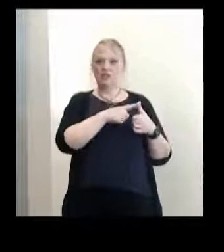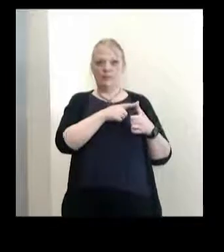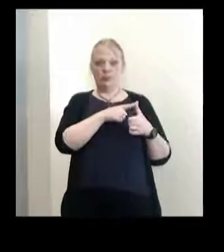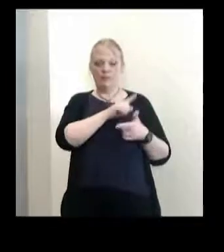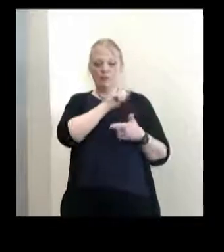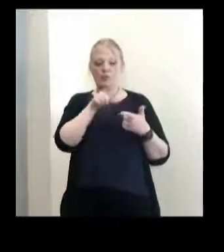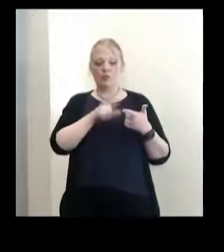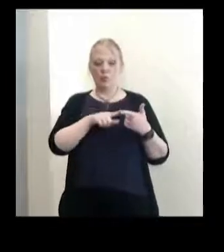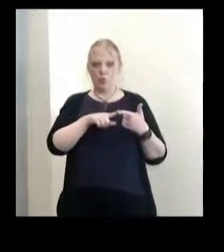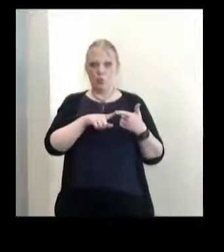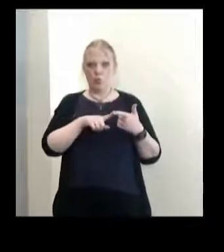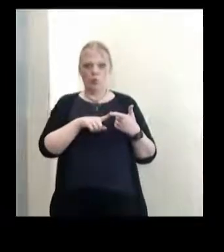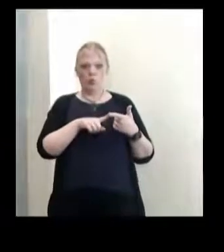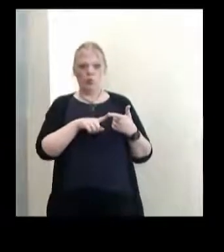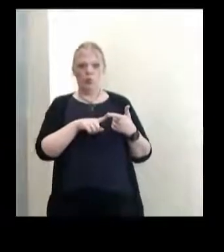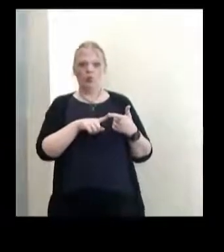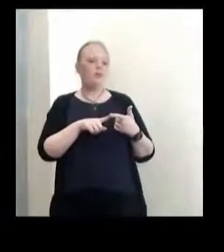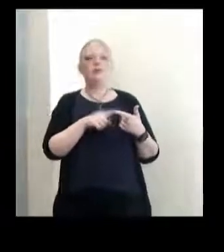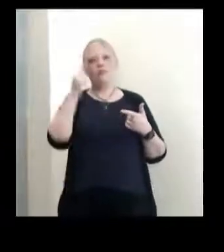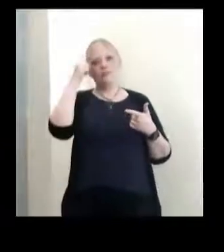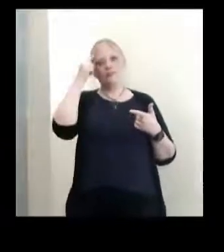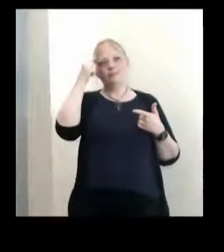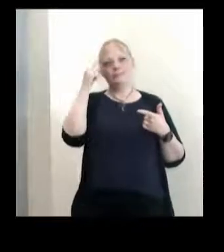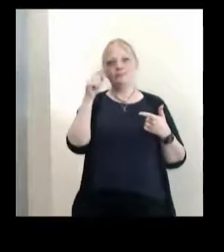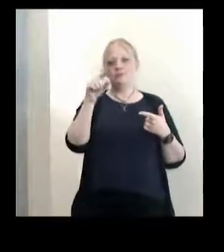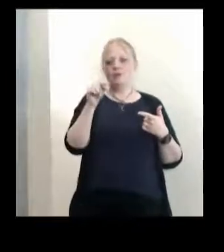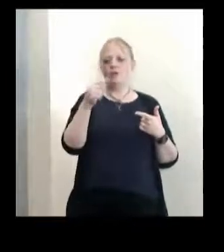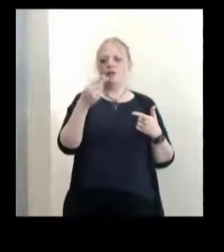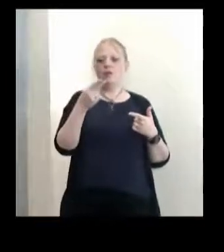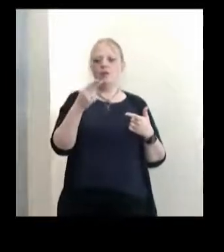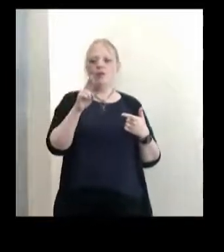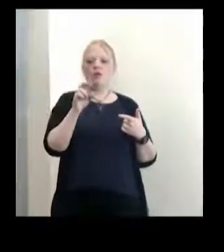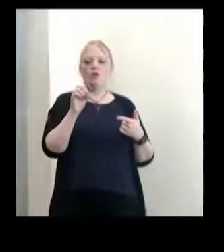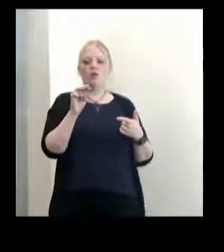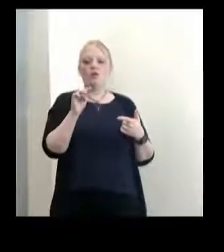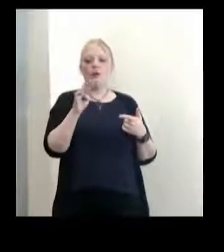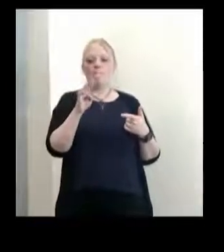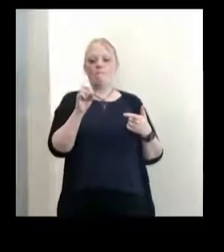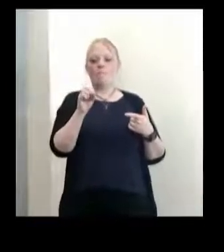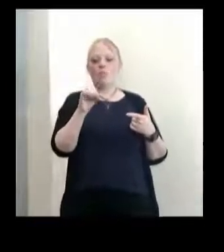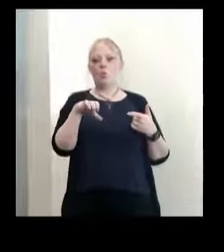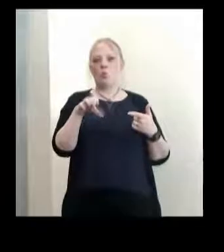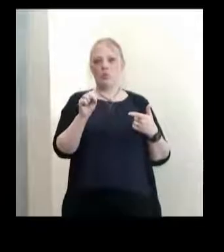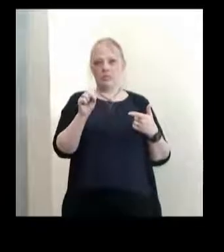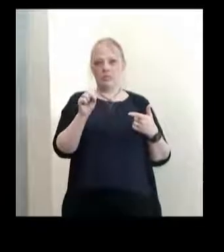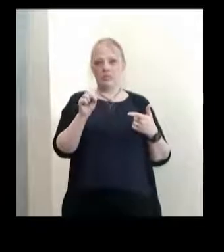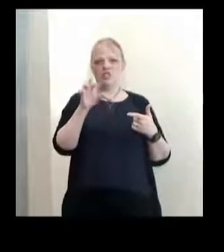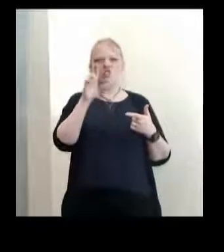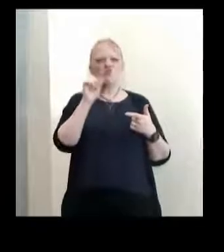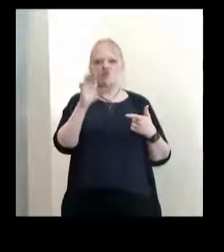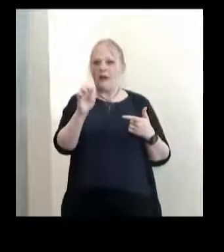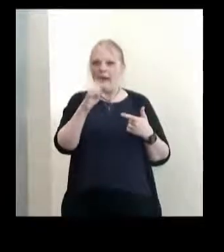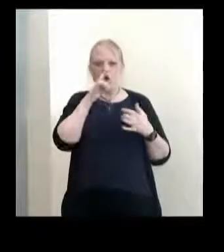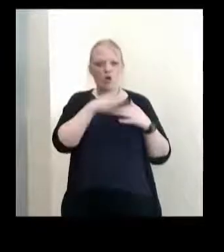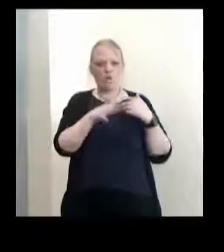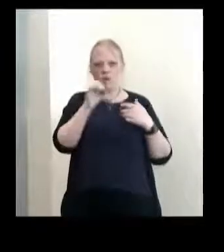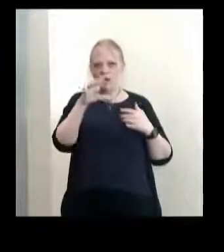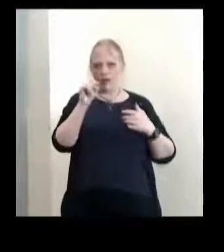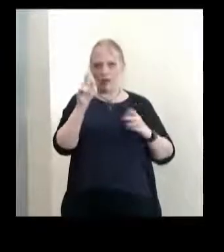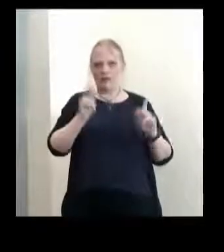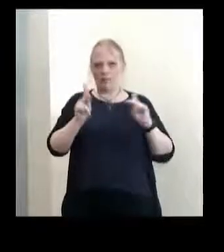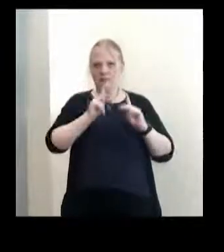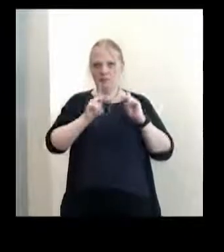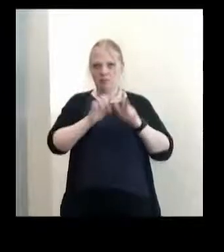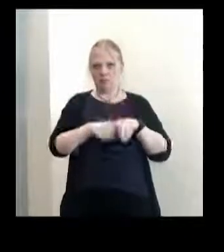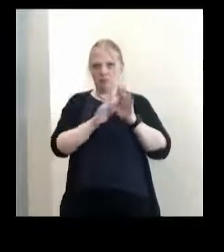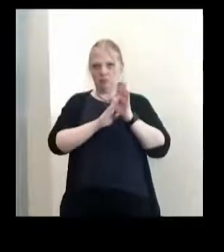these cerebral venous sinus thromboses, these rare blood clots that people have developed